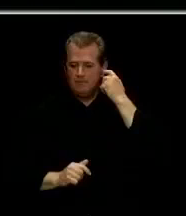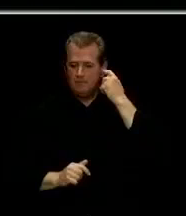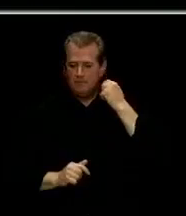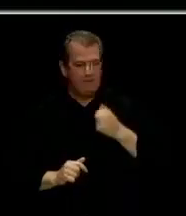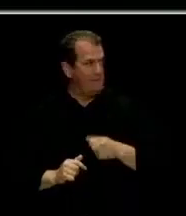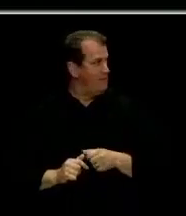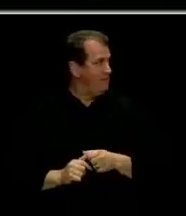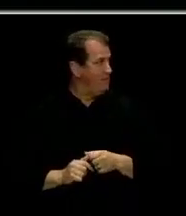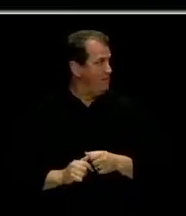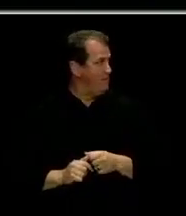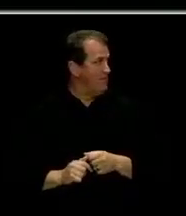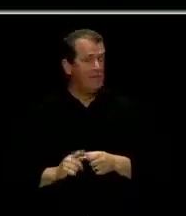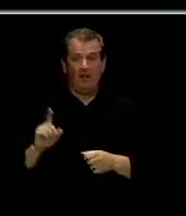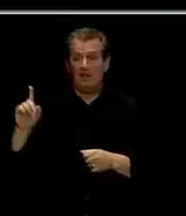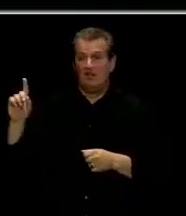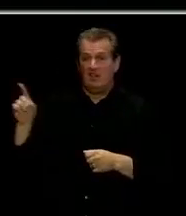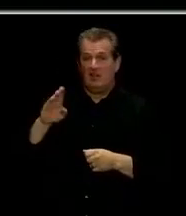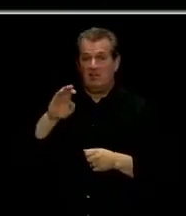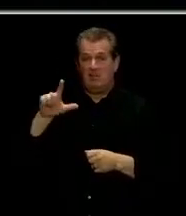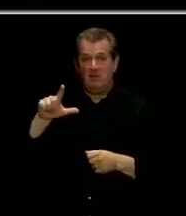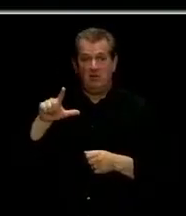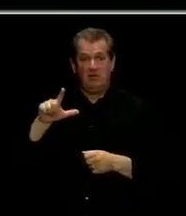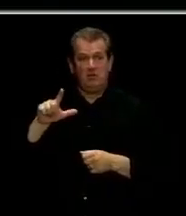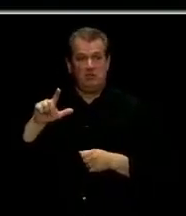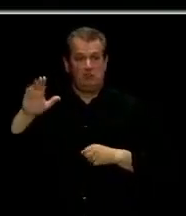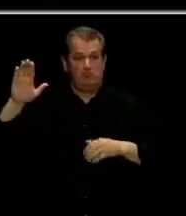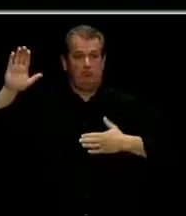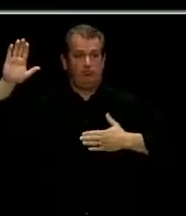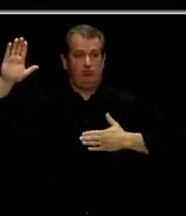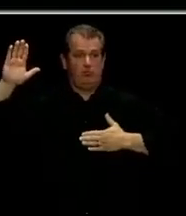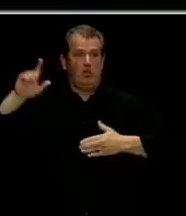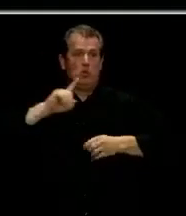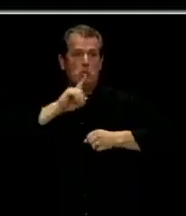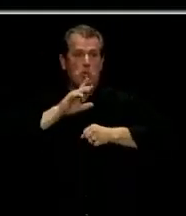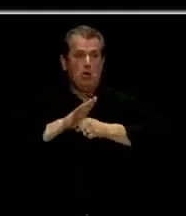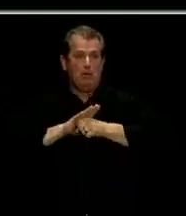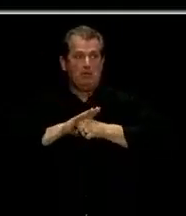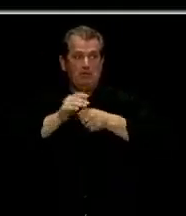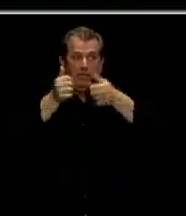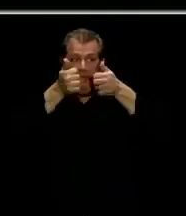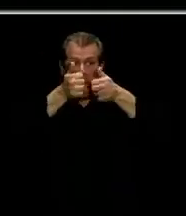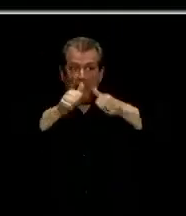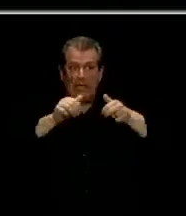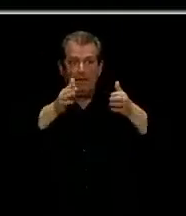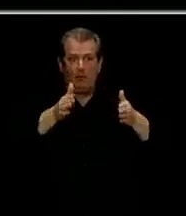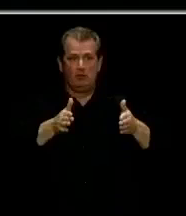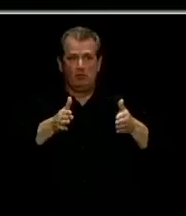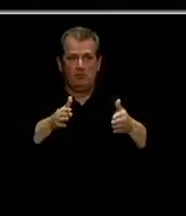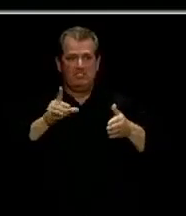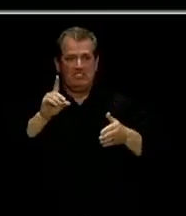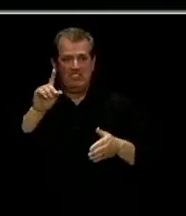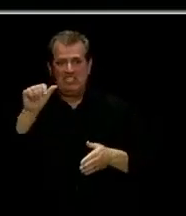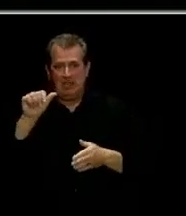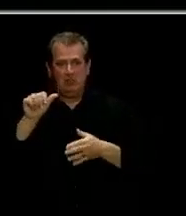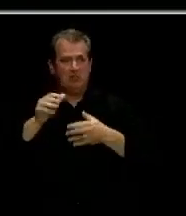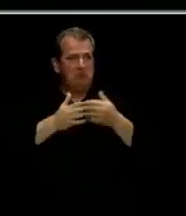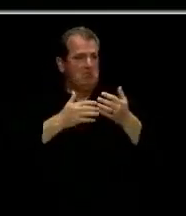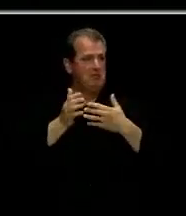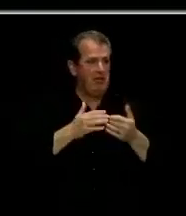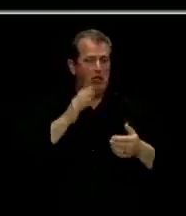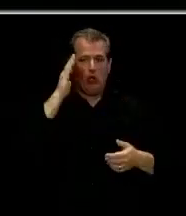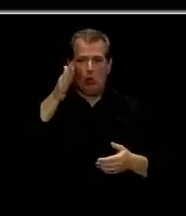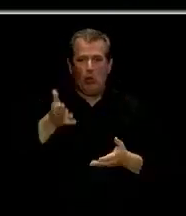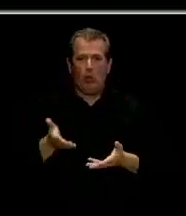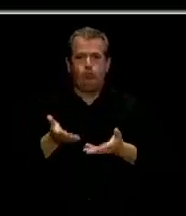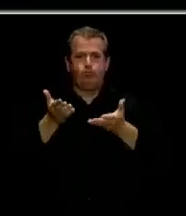to start to ensure that any individual, regardless of their abilities, will have the opportunity to lead a fulfilling and